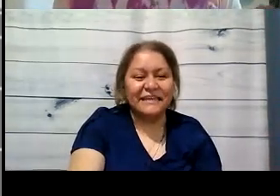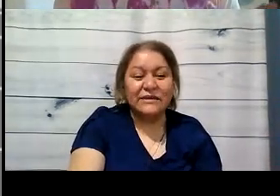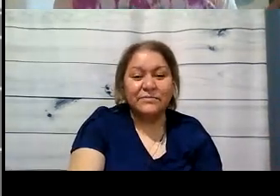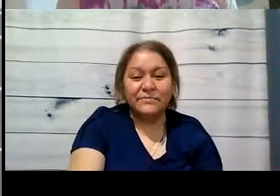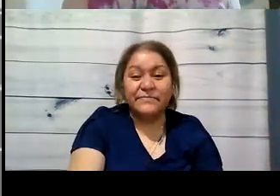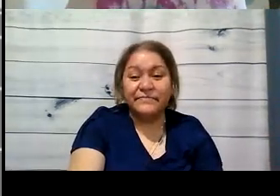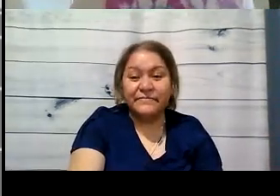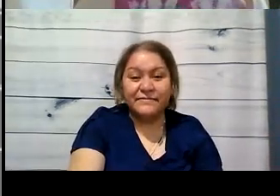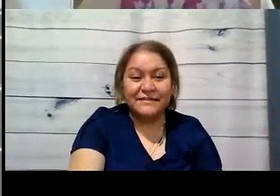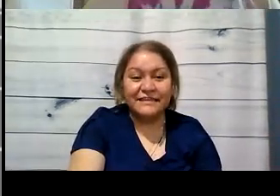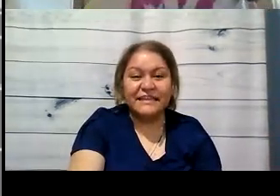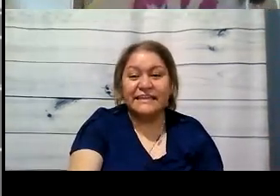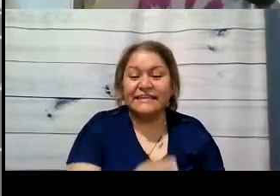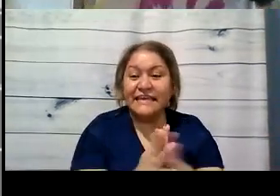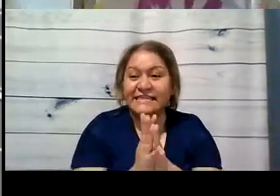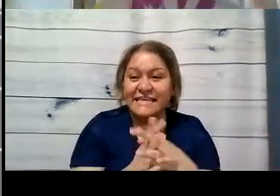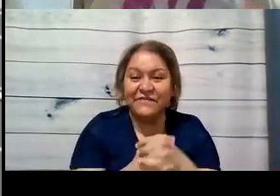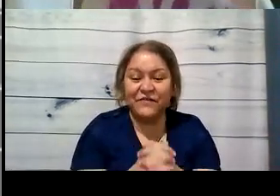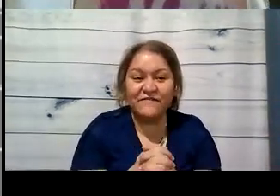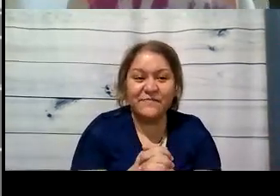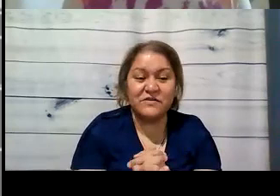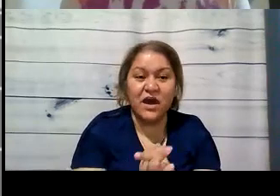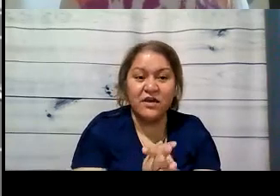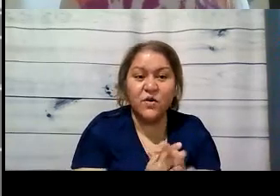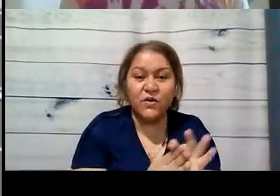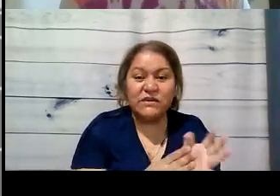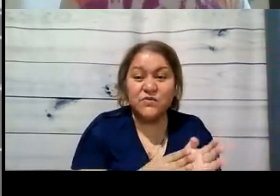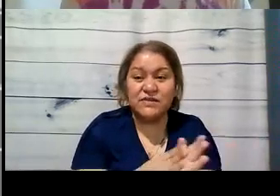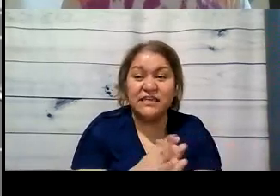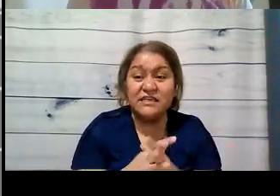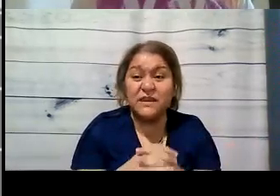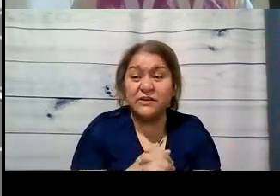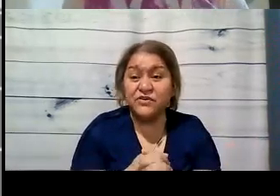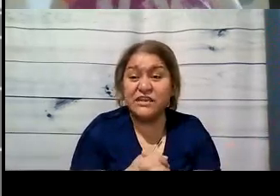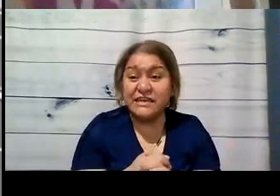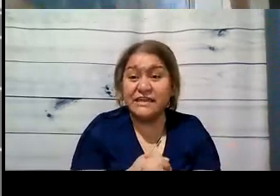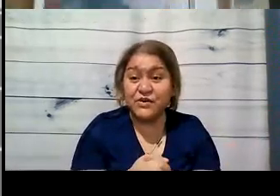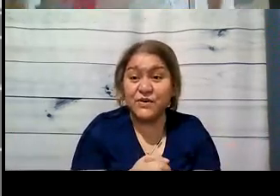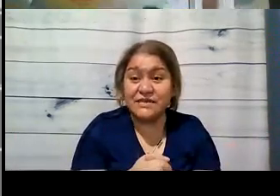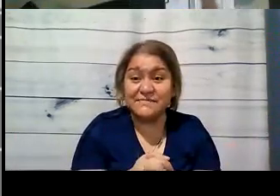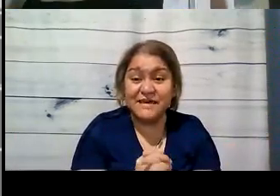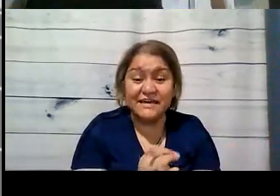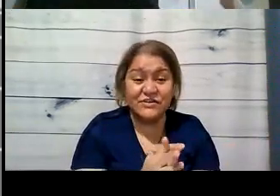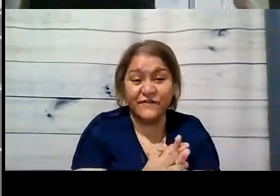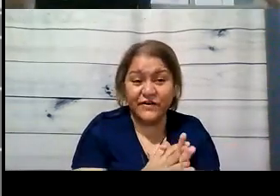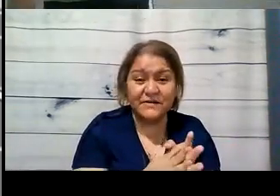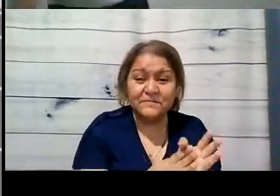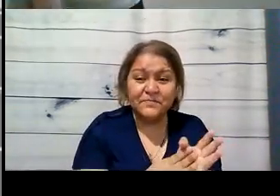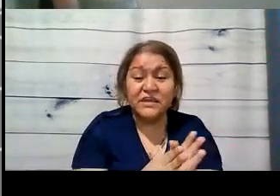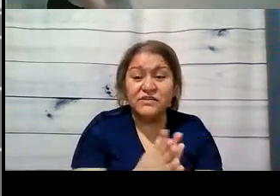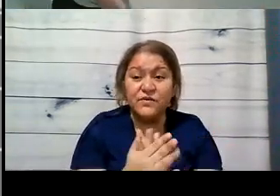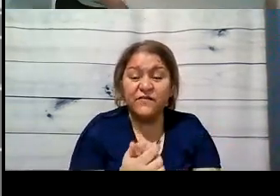oh, I got to get up, don't I? Yes, if you have space. So I'm going to sing this one, and Christian is going to show us some actions for